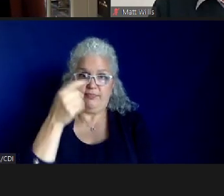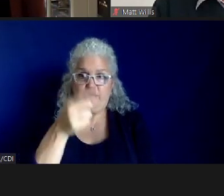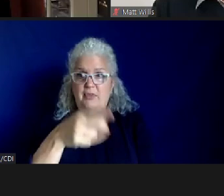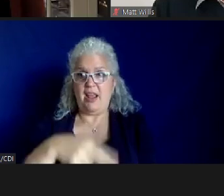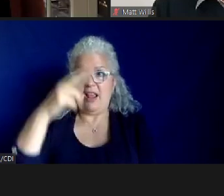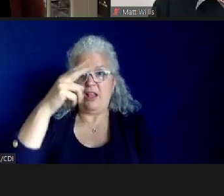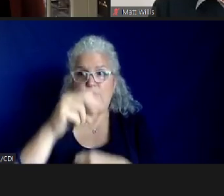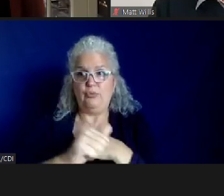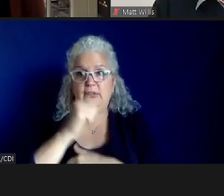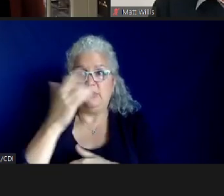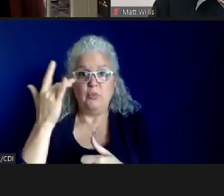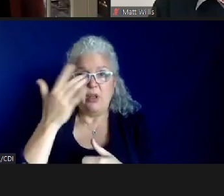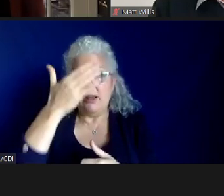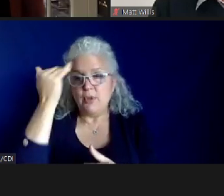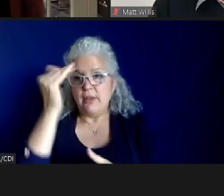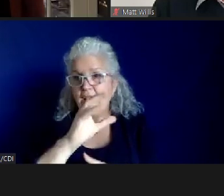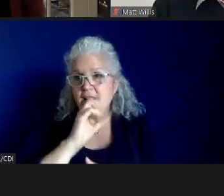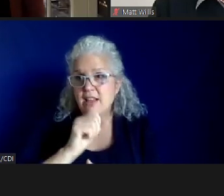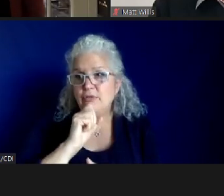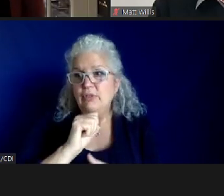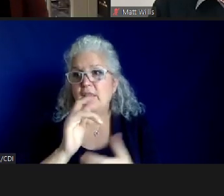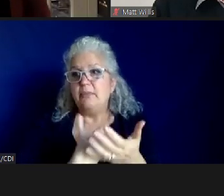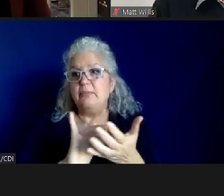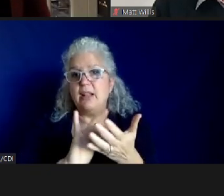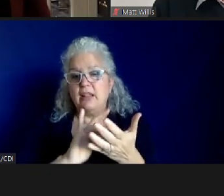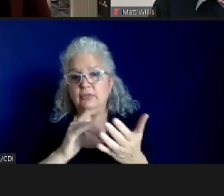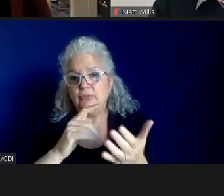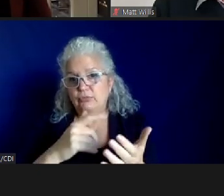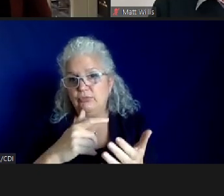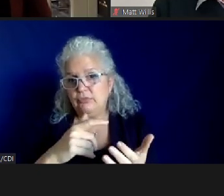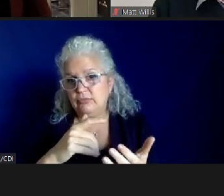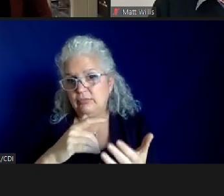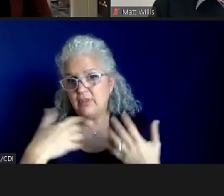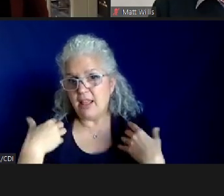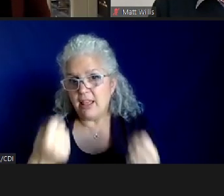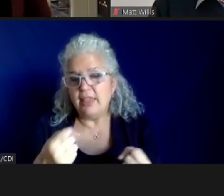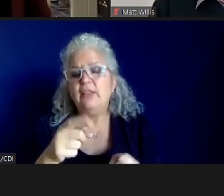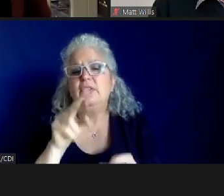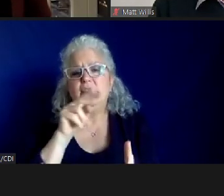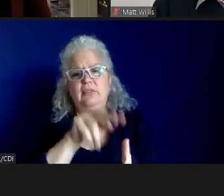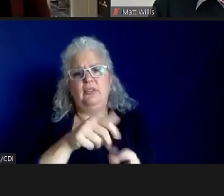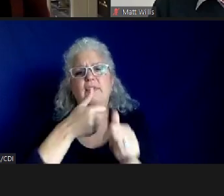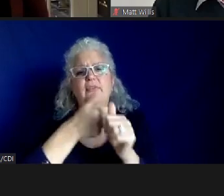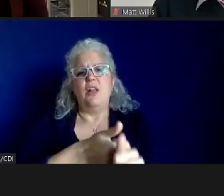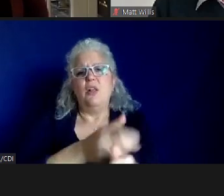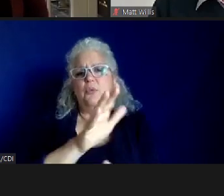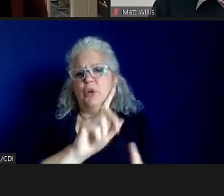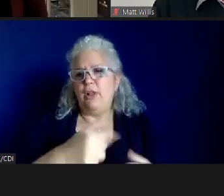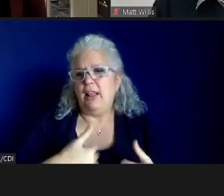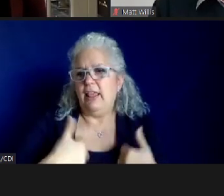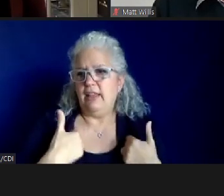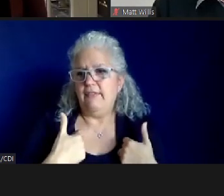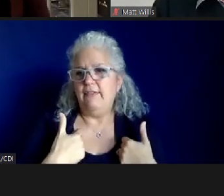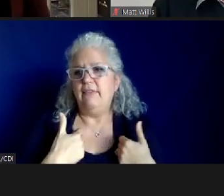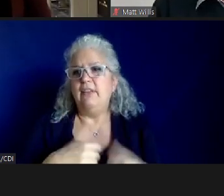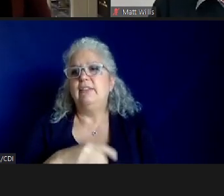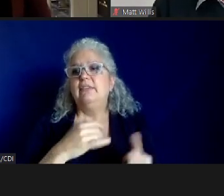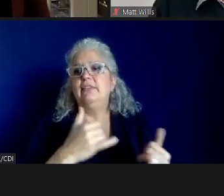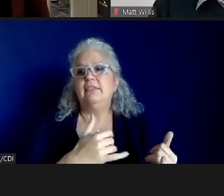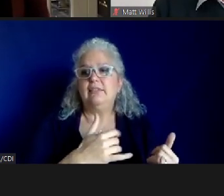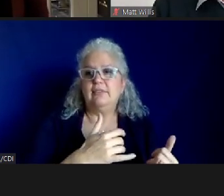the difference is if you're employed in Marin, then it's our